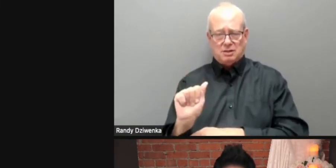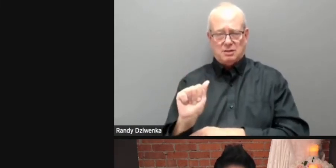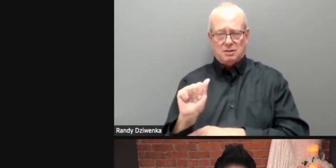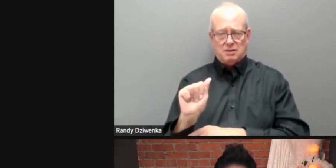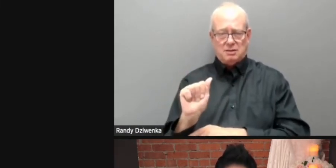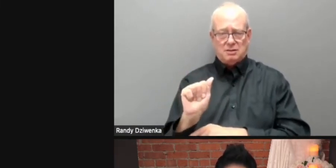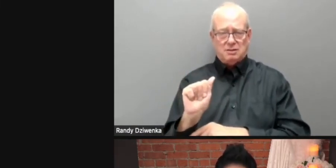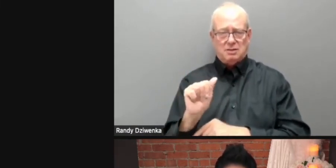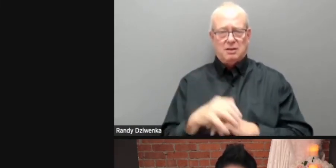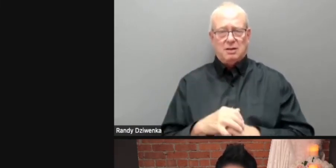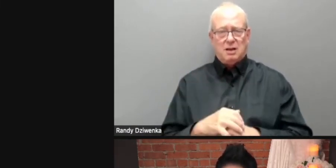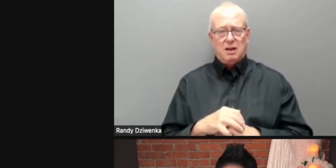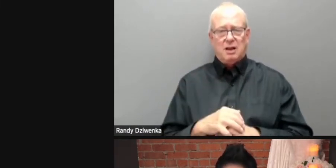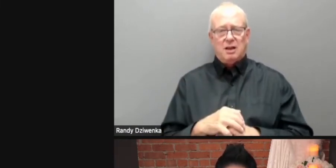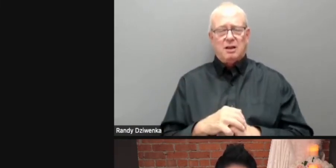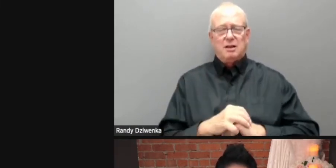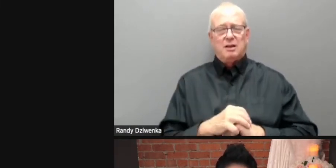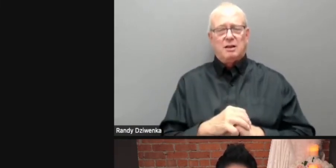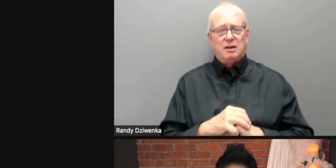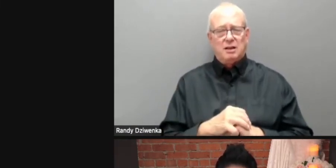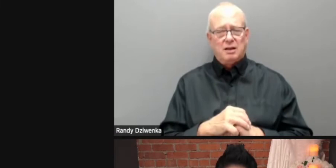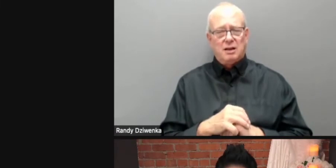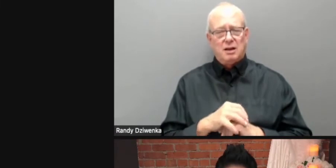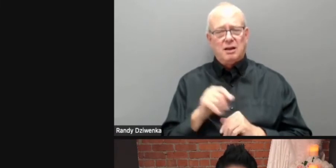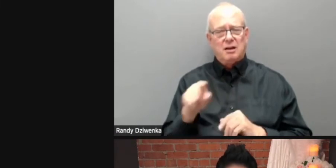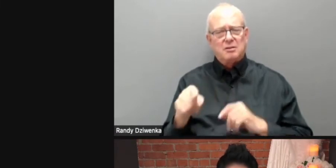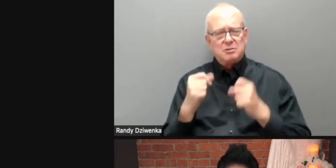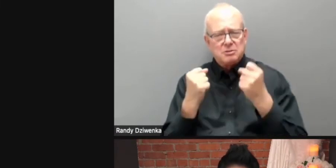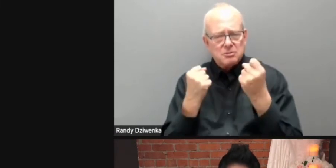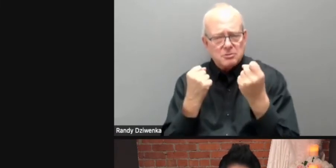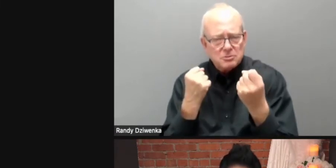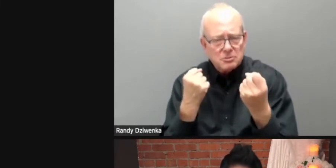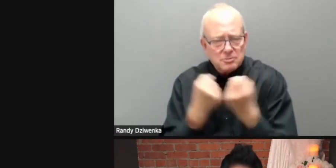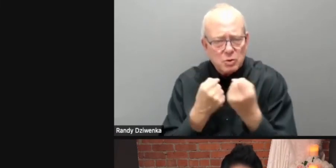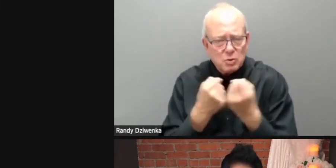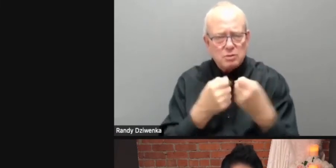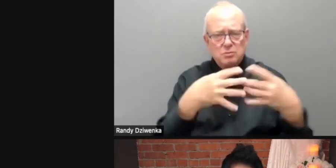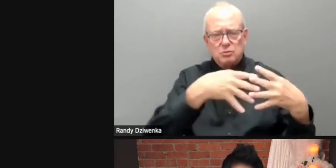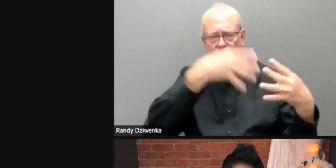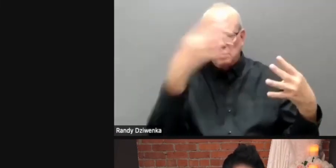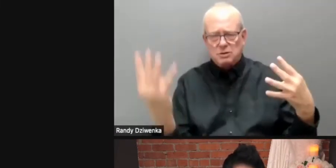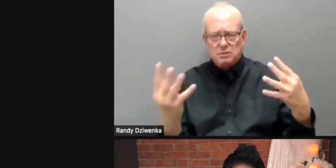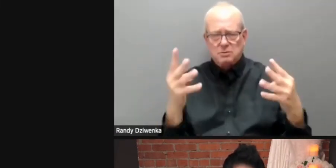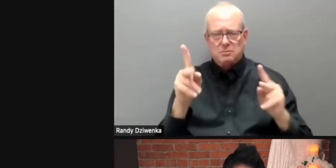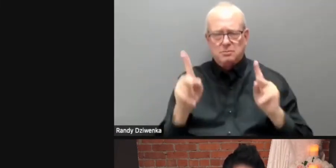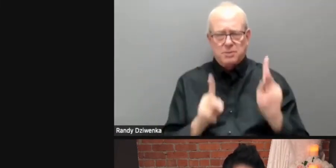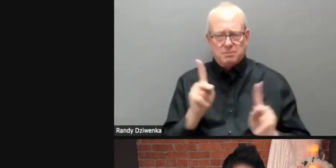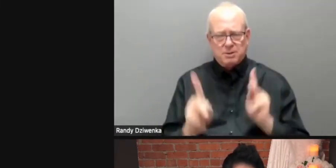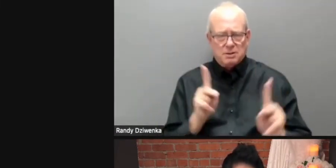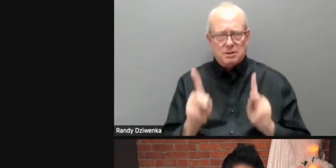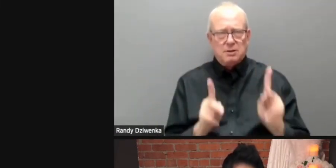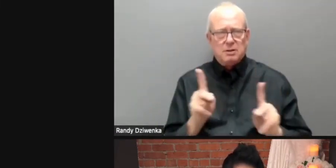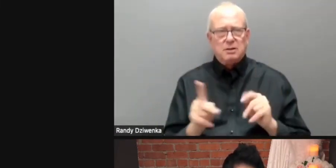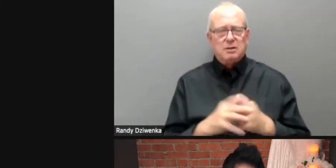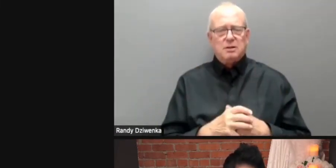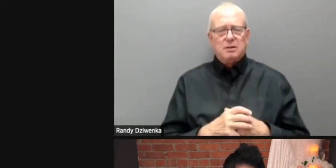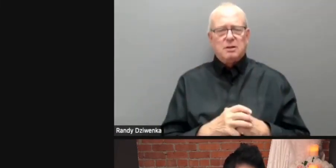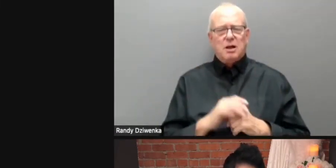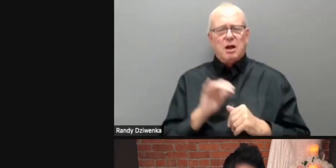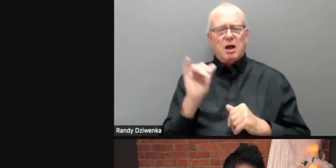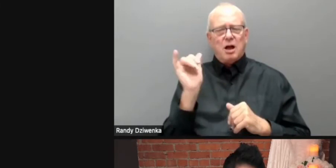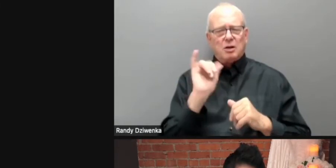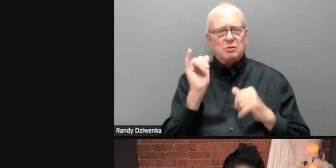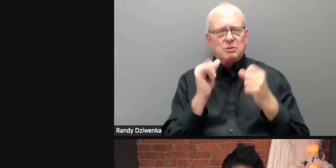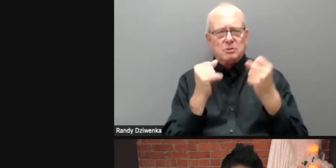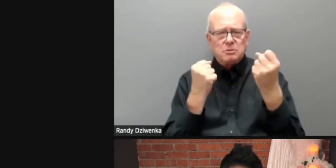ambassador consultant for the AIDS Healthcare Foundation, the world's largest and oldest not-for-profit for HIV testing